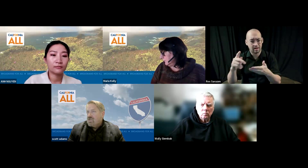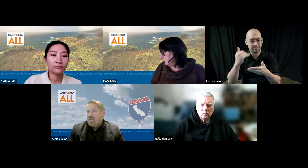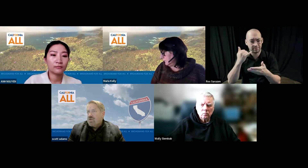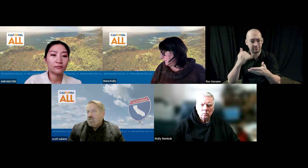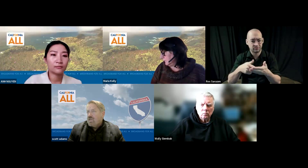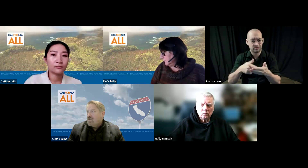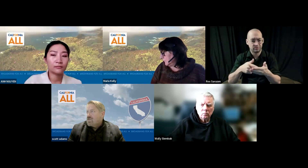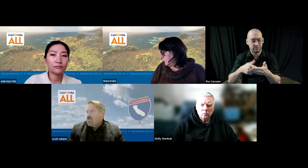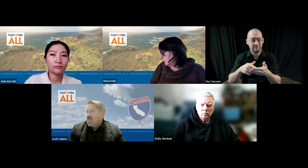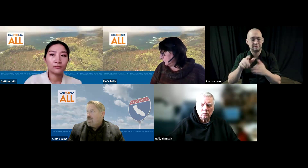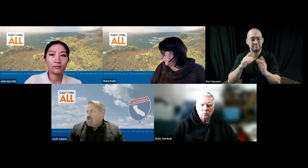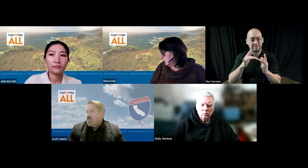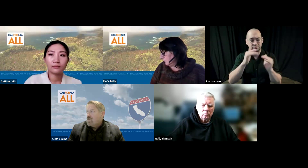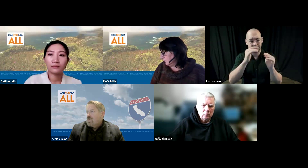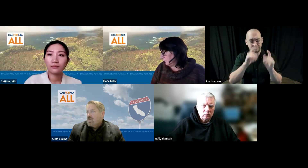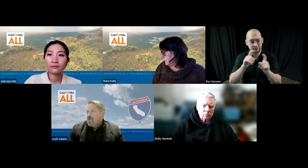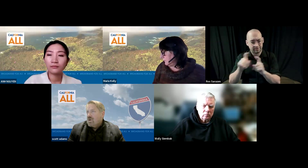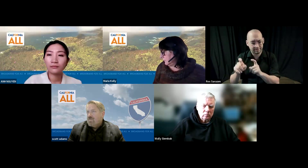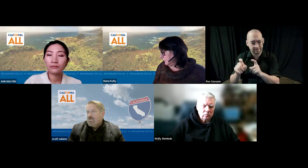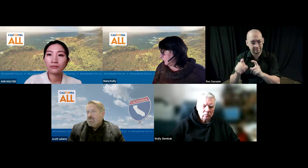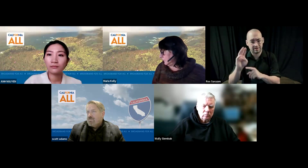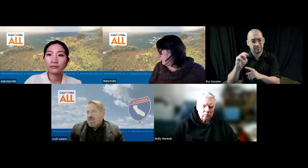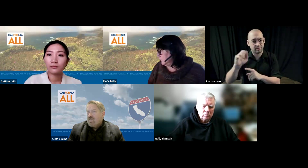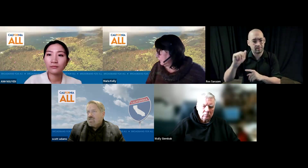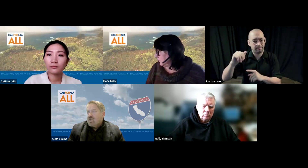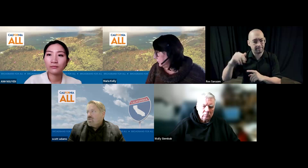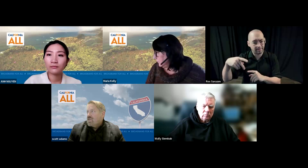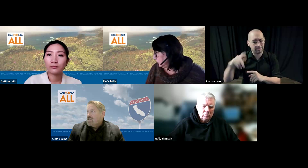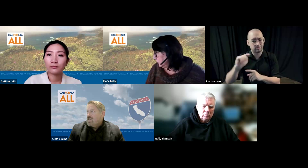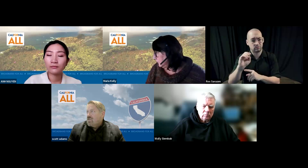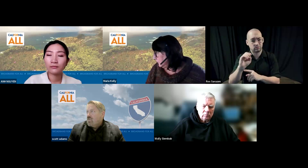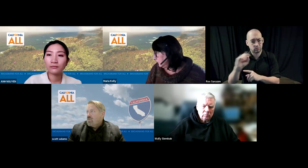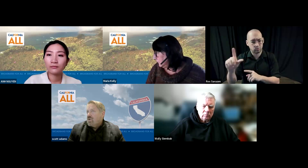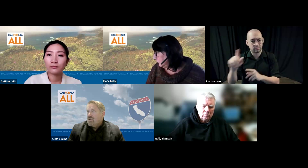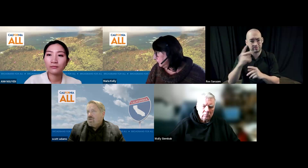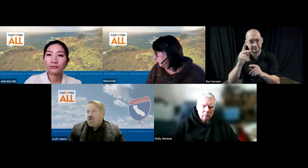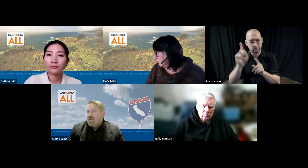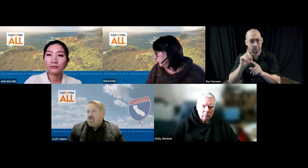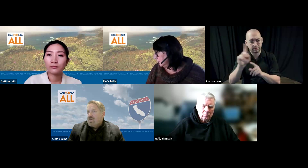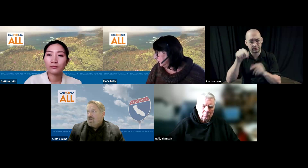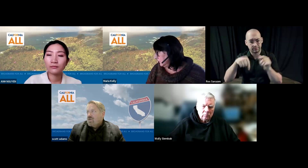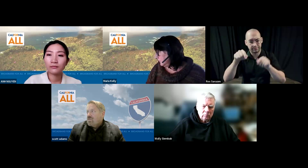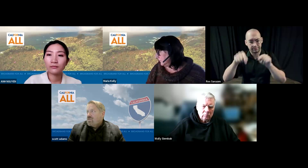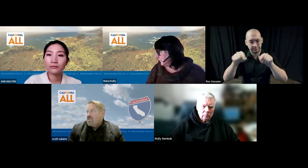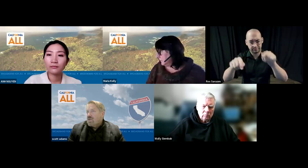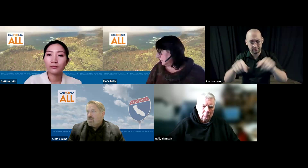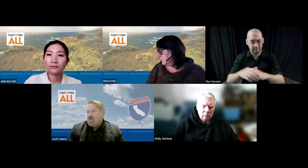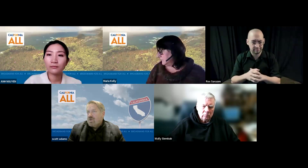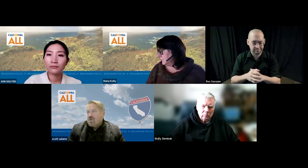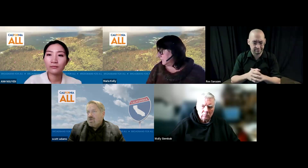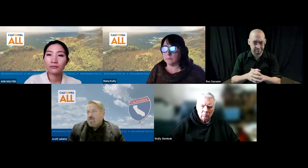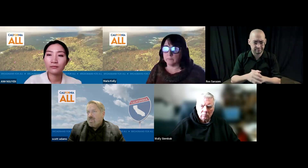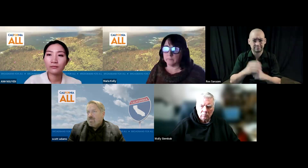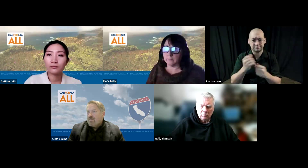survey, digital equity ecosystem mapping tool. And there are some other things that we would